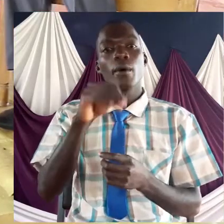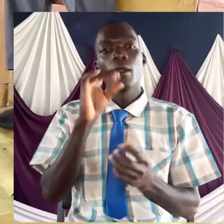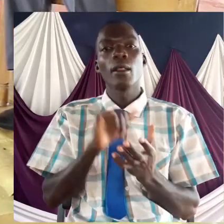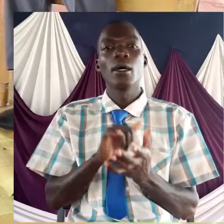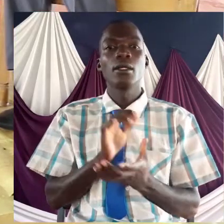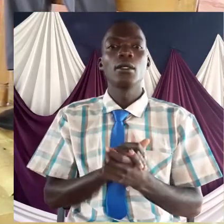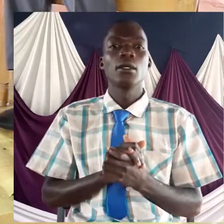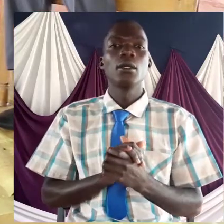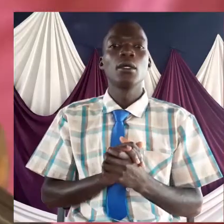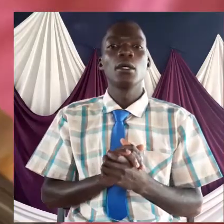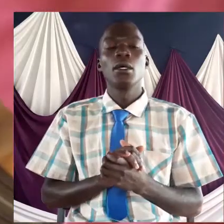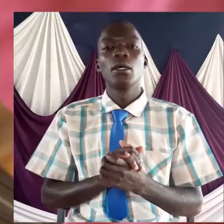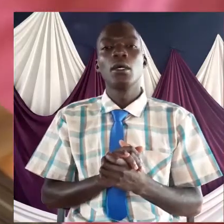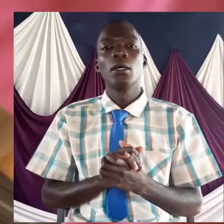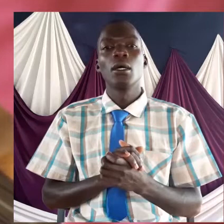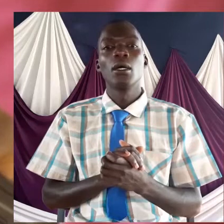that